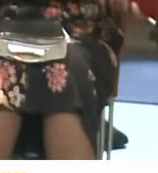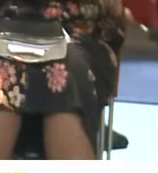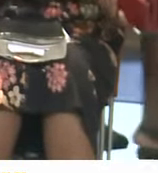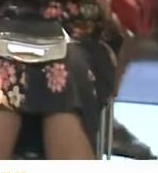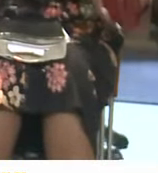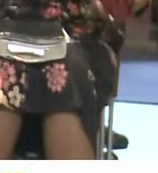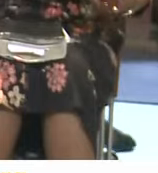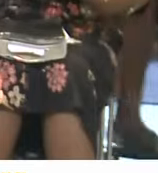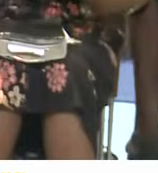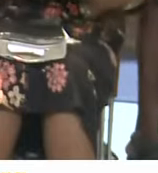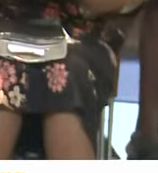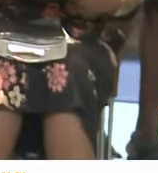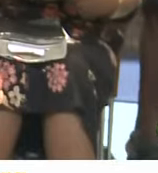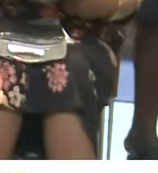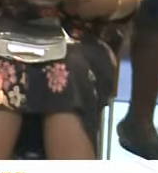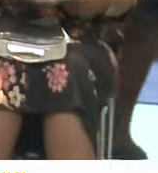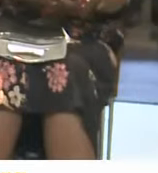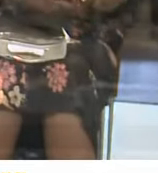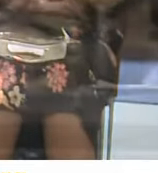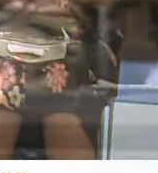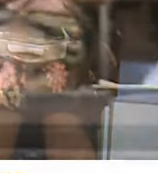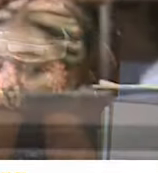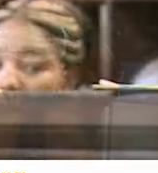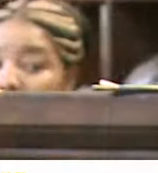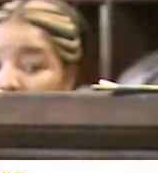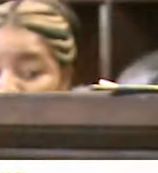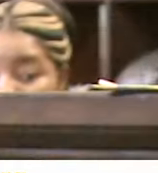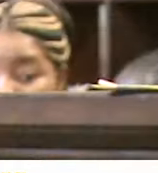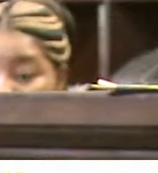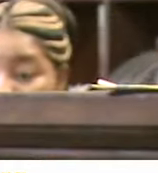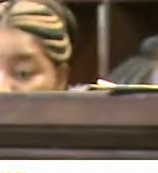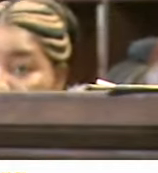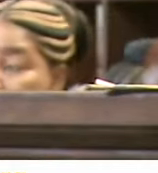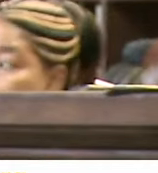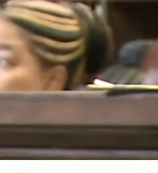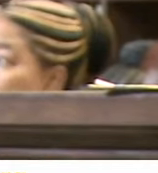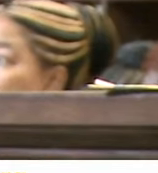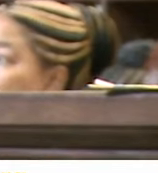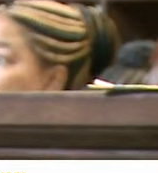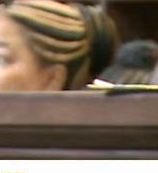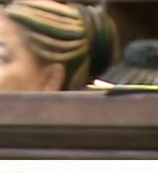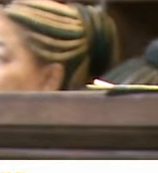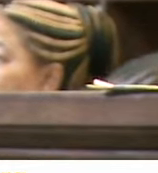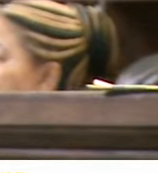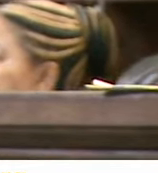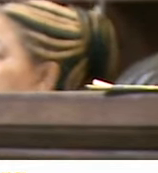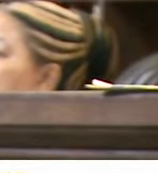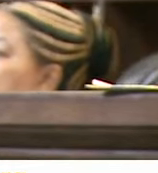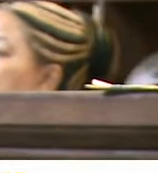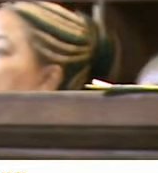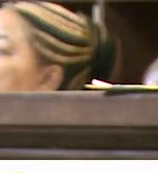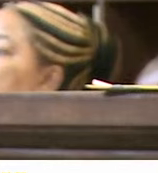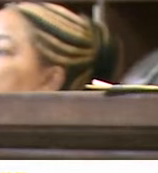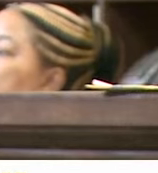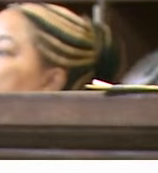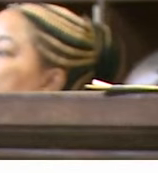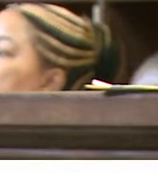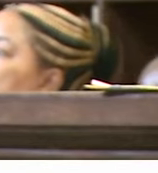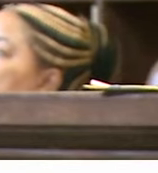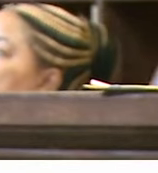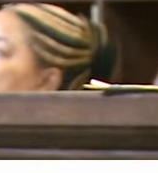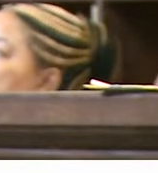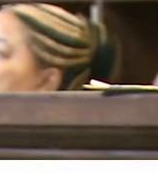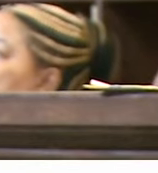Today, the Christian world, throughout the world rather, joined in celebrating the resurrection of our